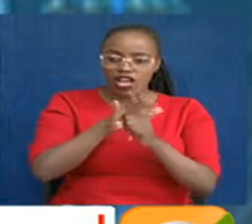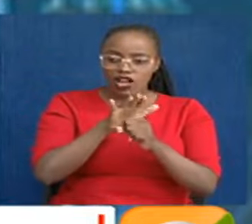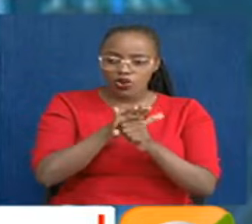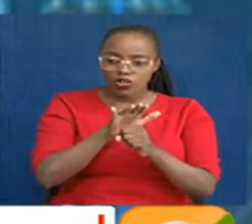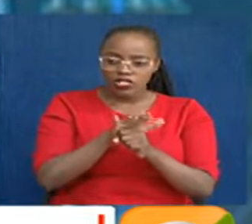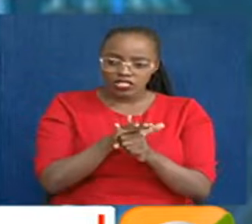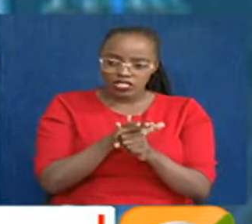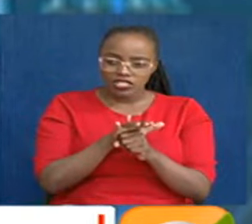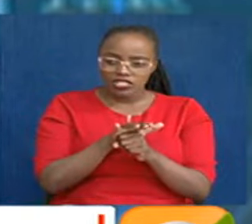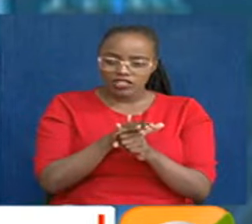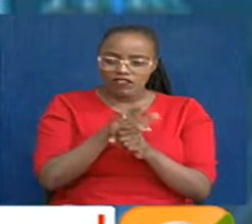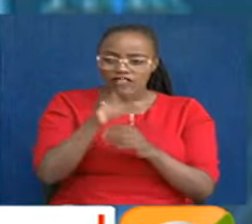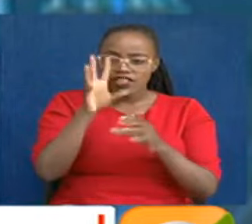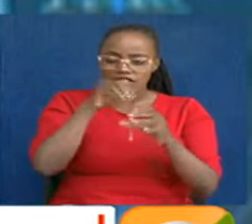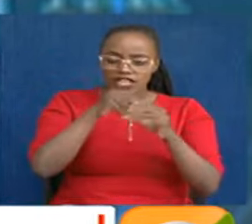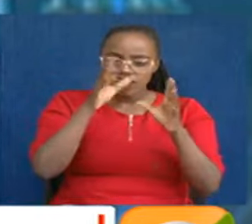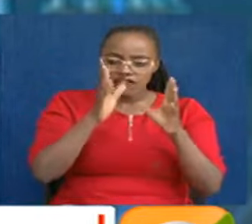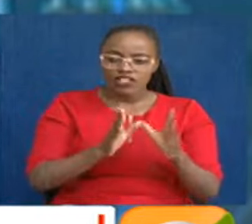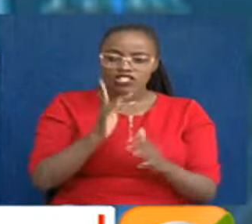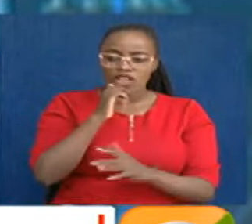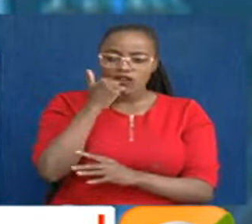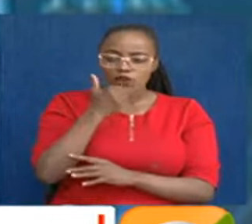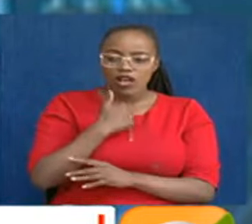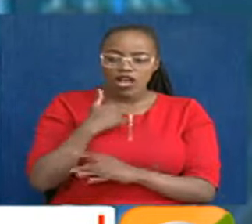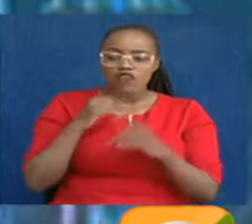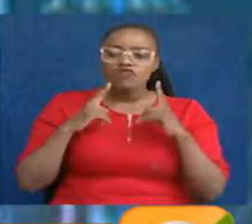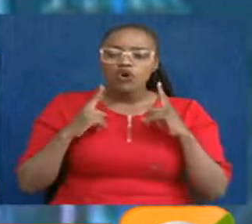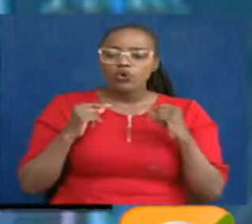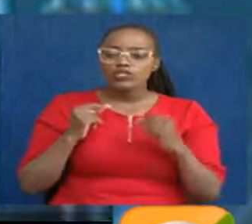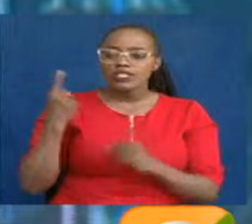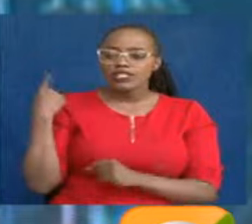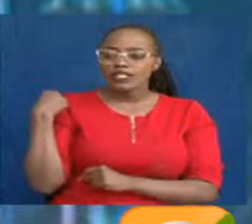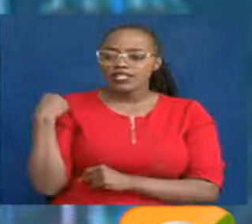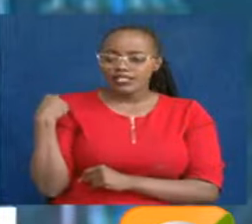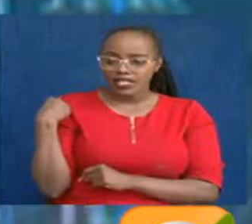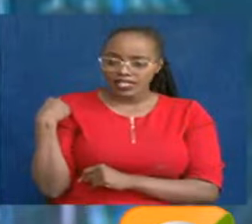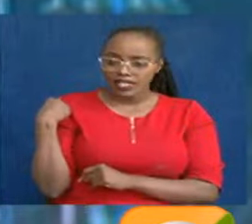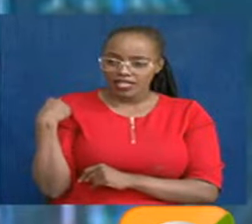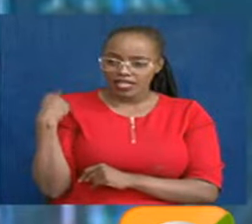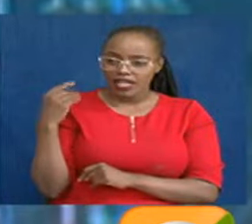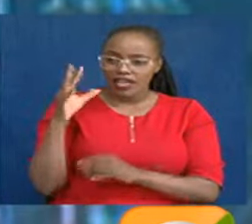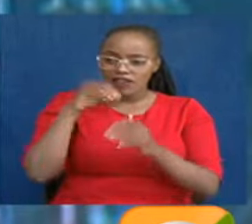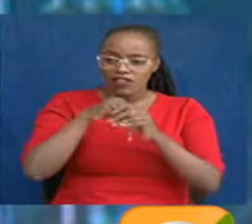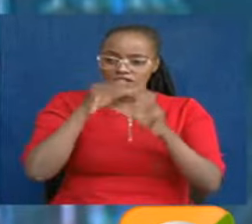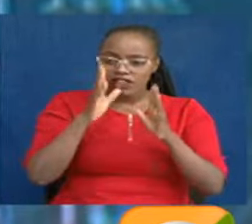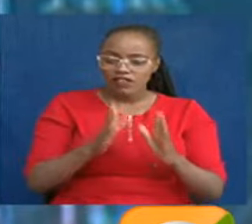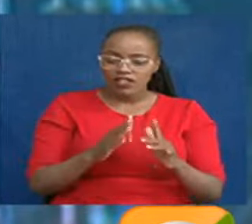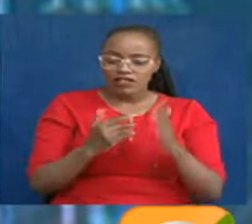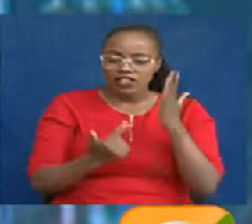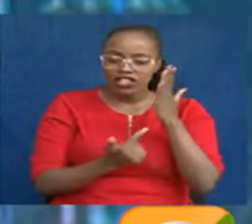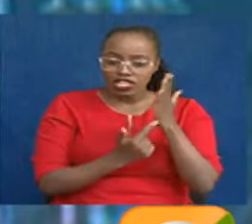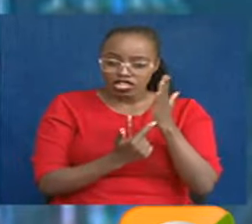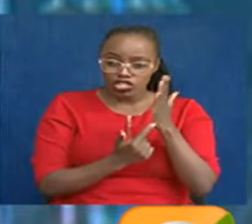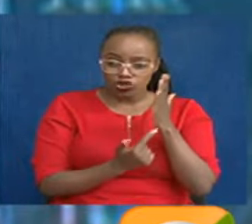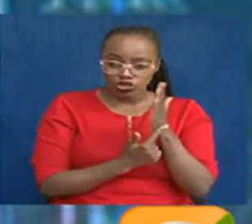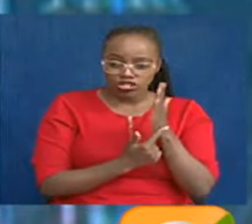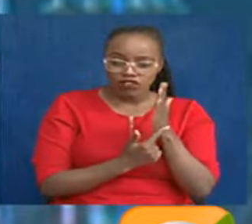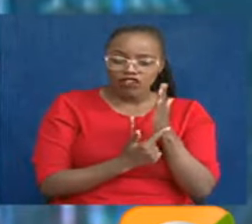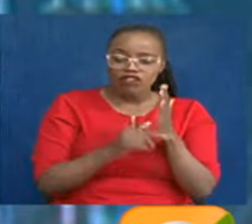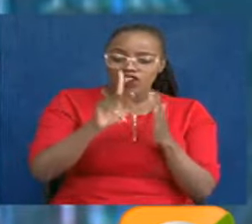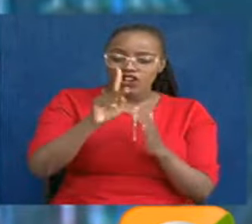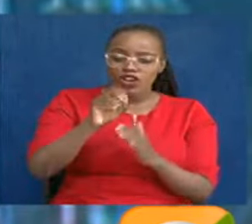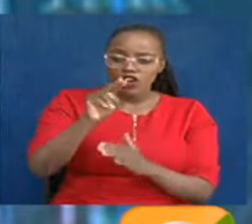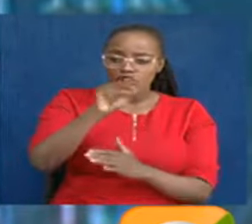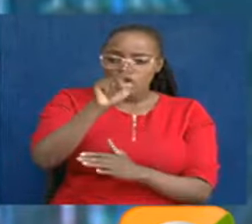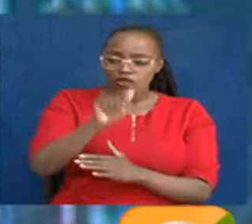Most of the investors that we hosted yesterday were investors in technology. Konza